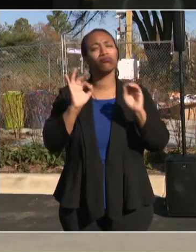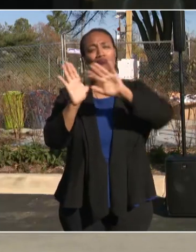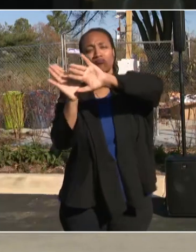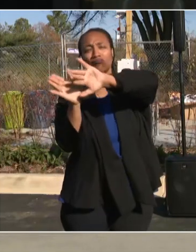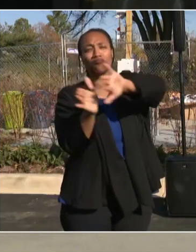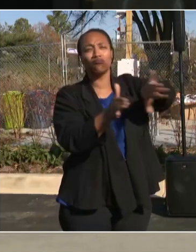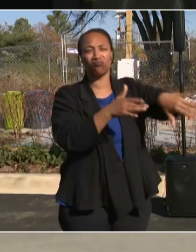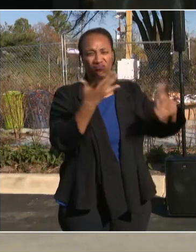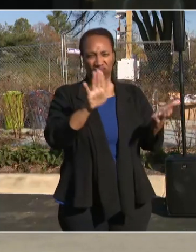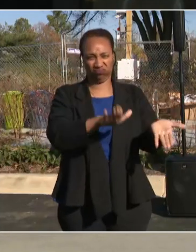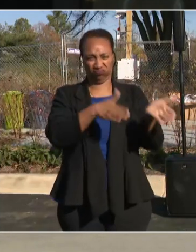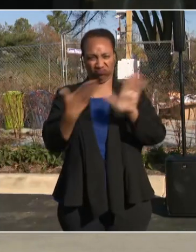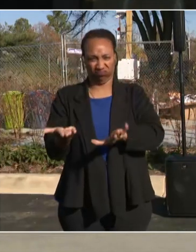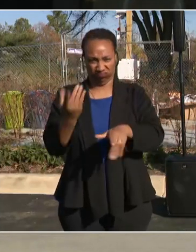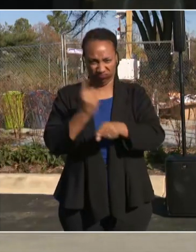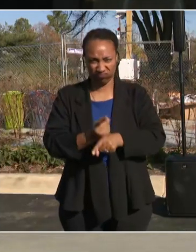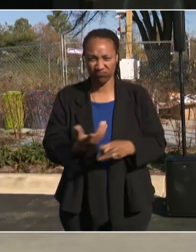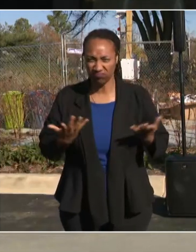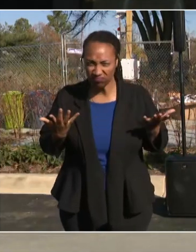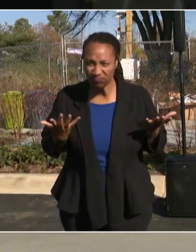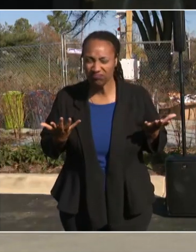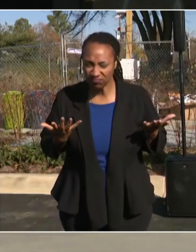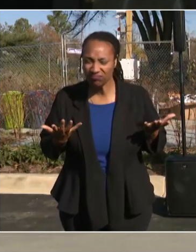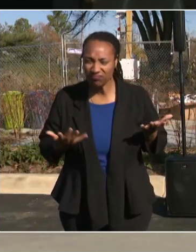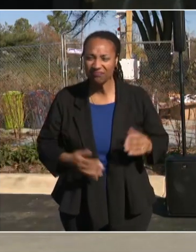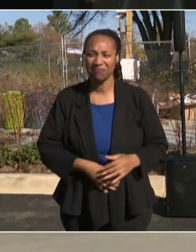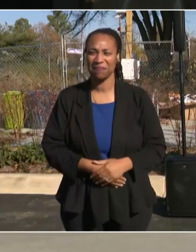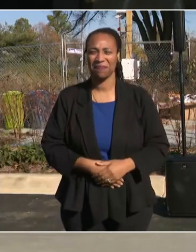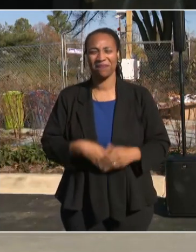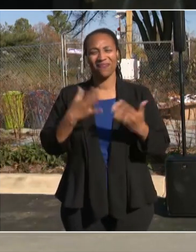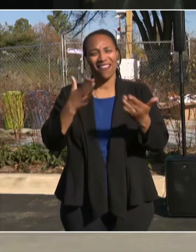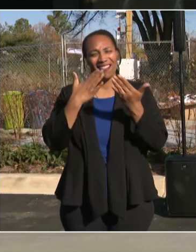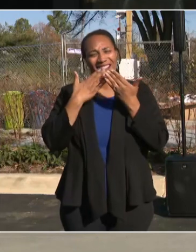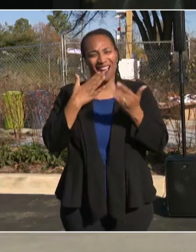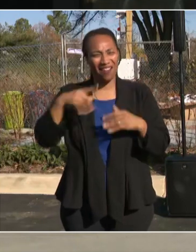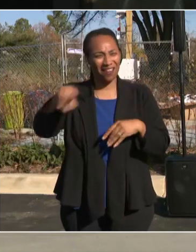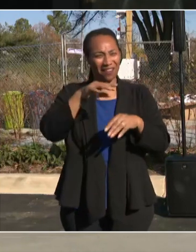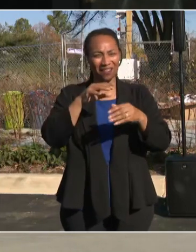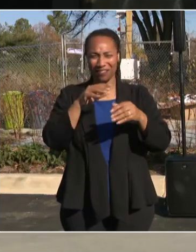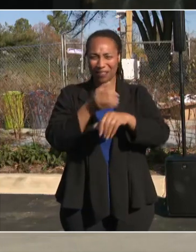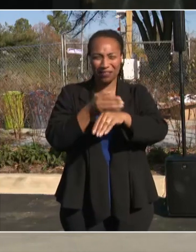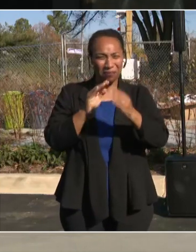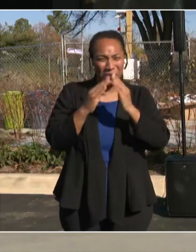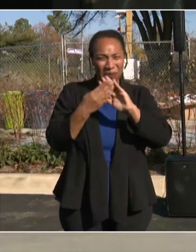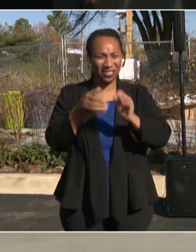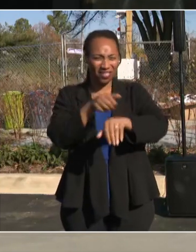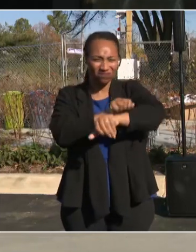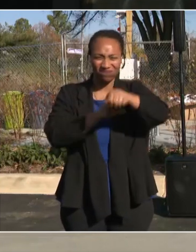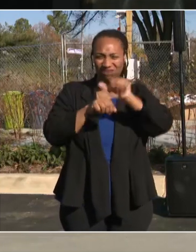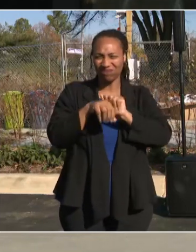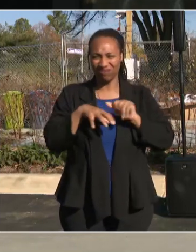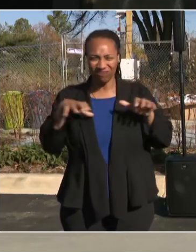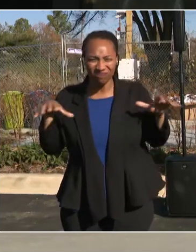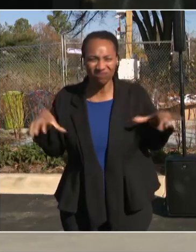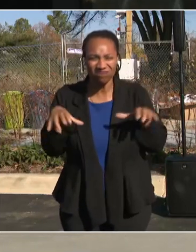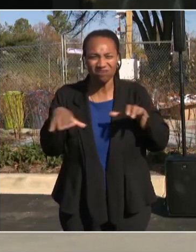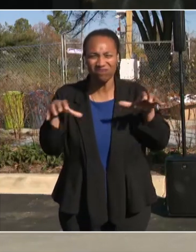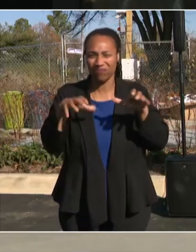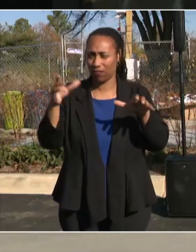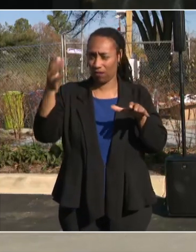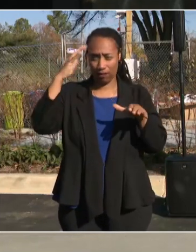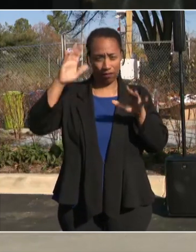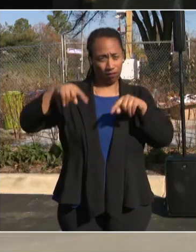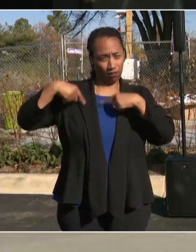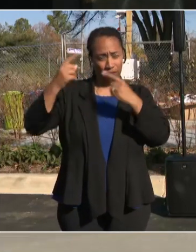you. For the community who said we will not be moved without a promise to return, thank